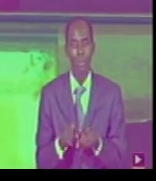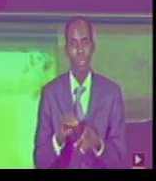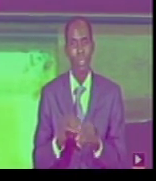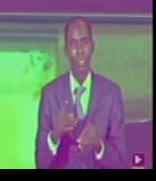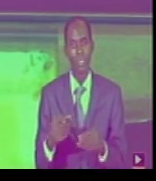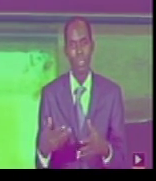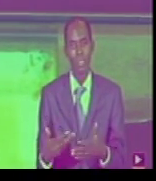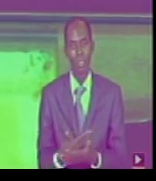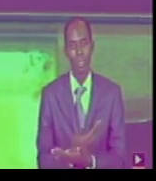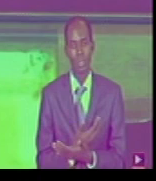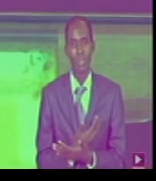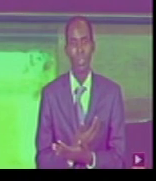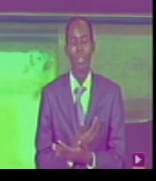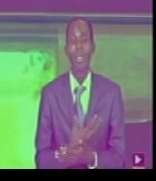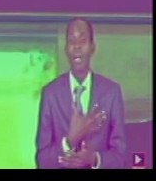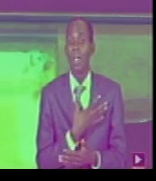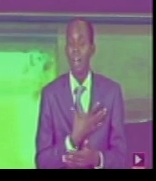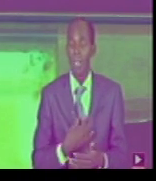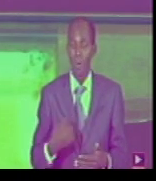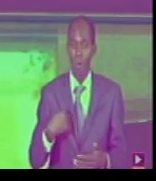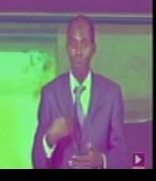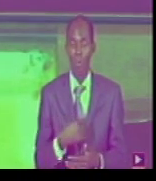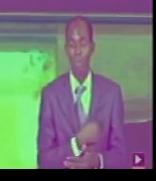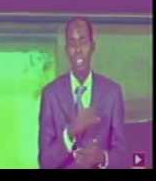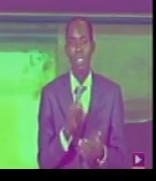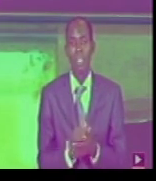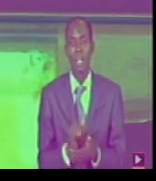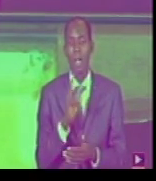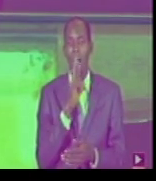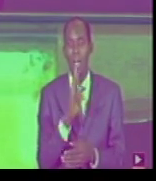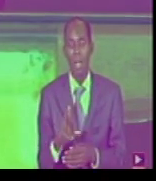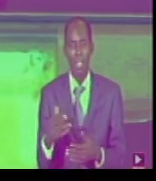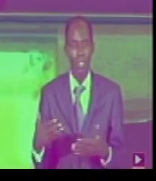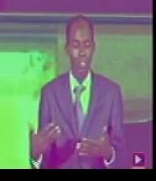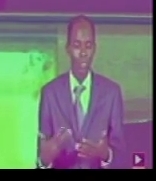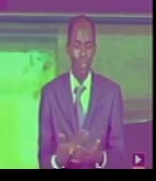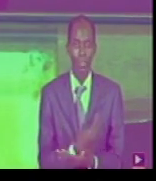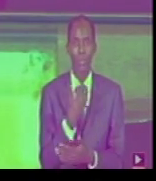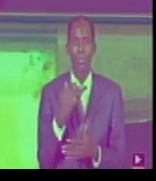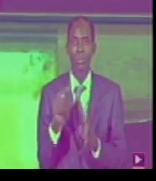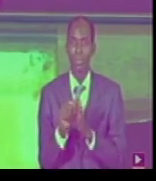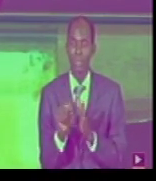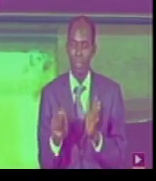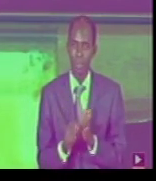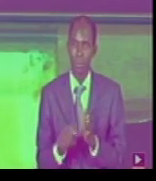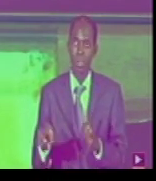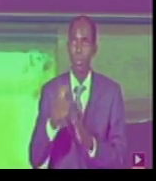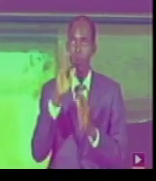who are New Testament pilgrims, we're taking those